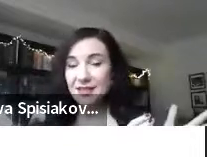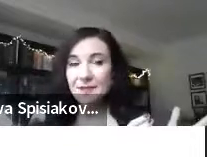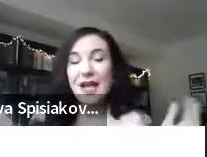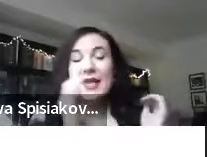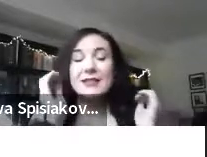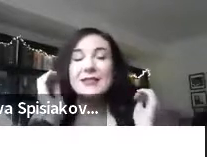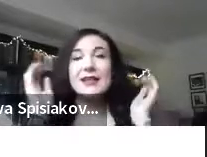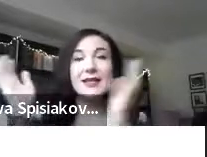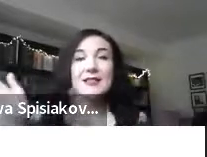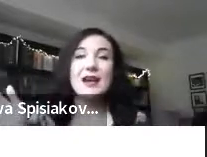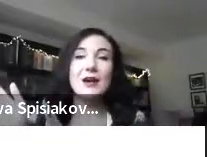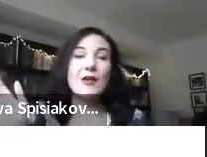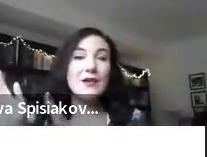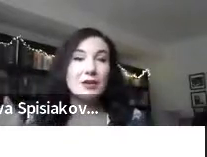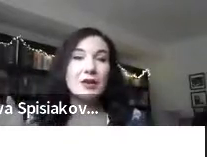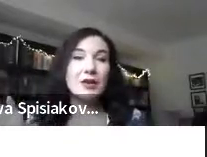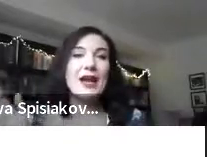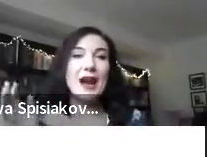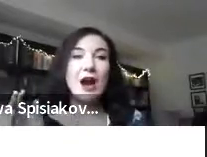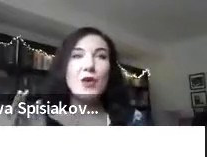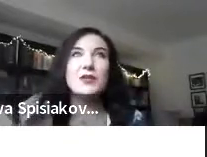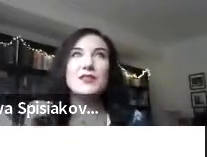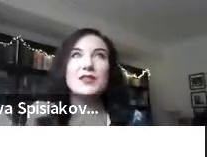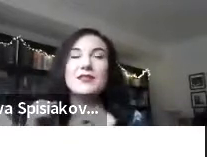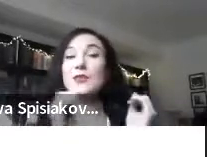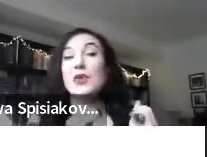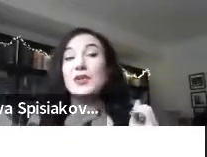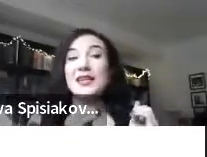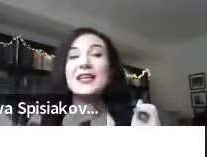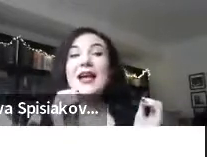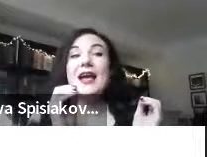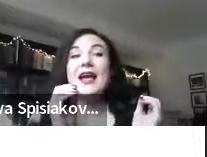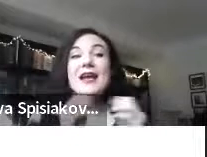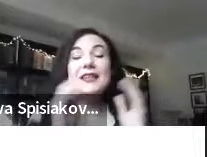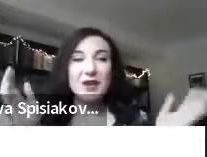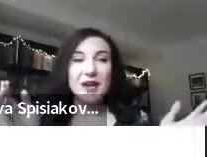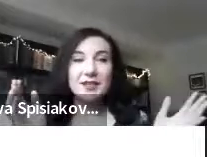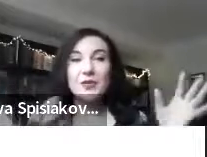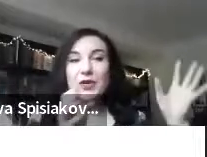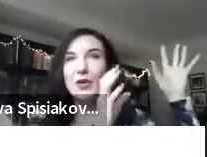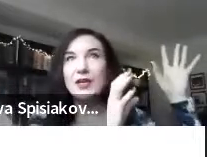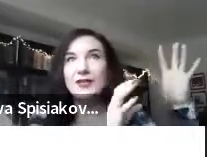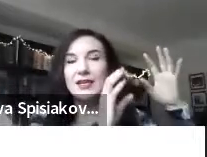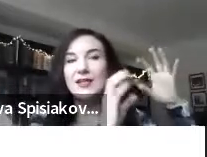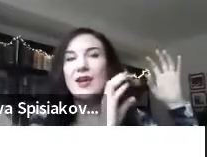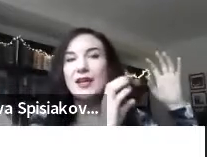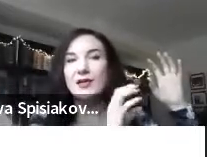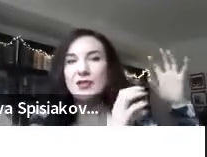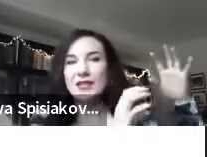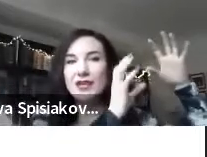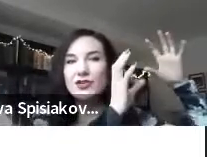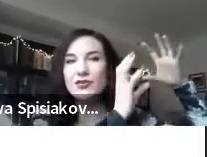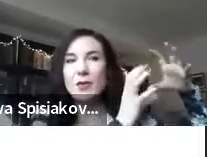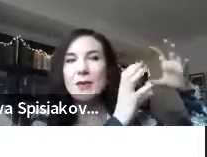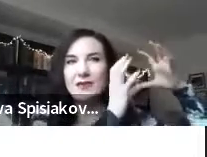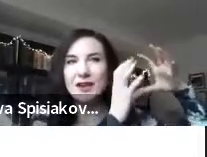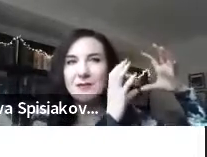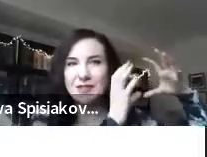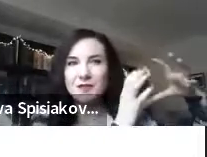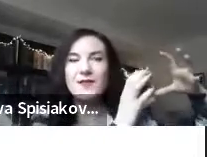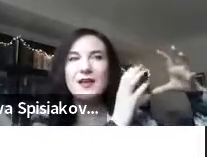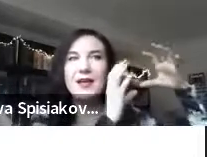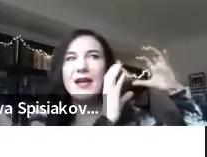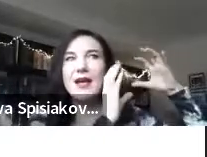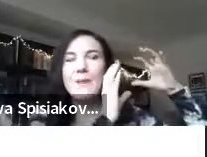original article, and let's now have a look at how was this reported in the press. So we're going the intralingual translation from a